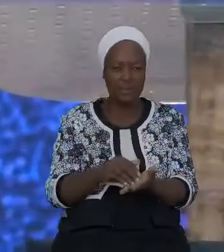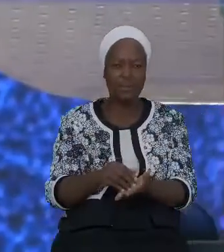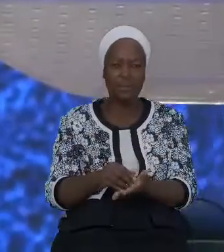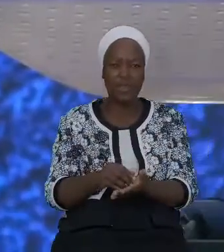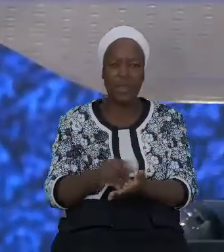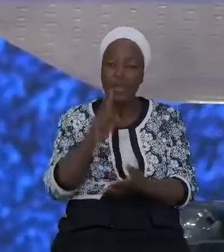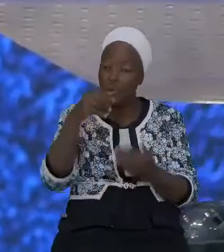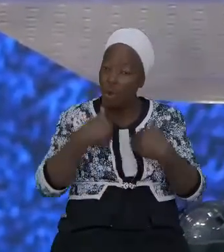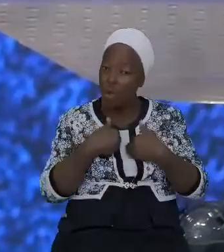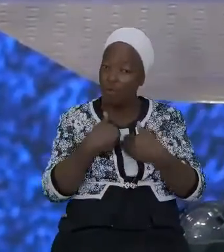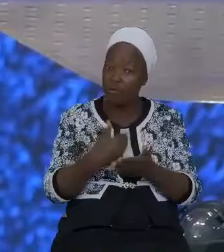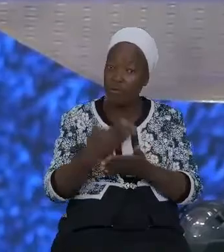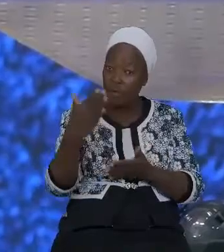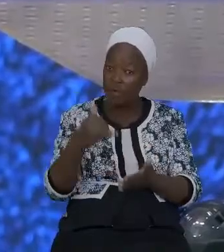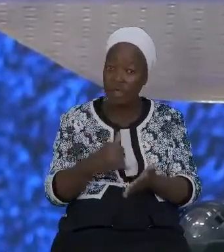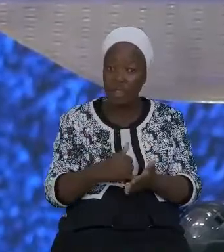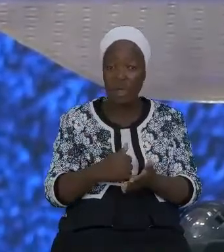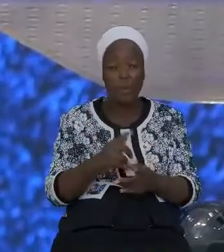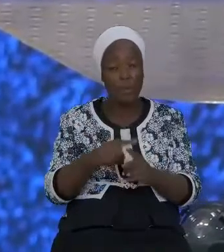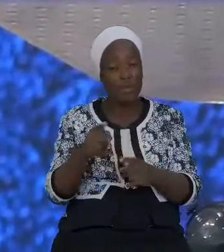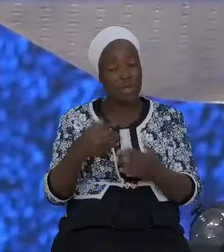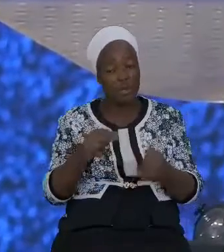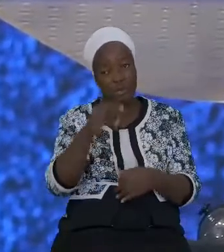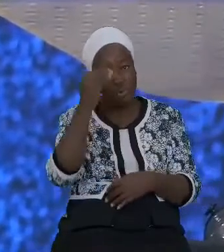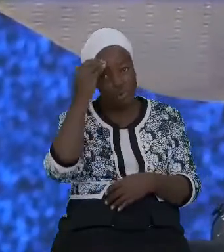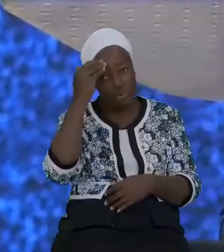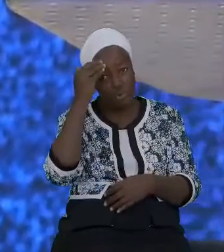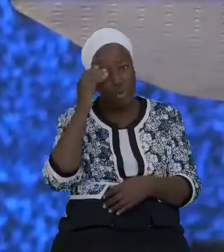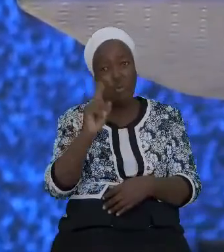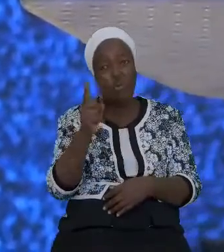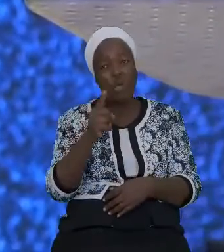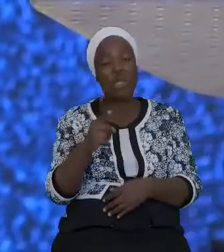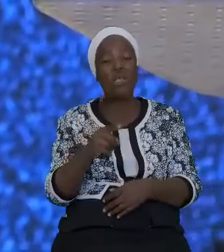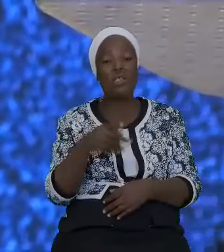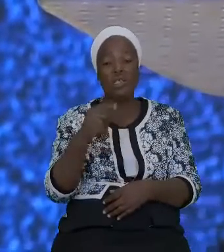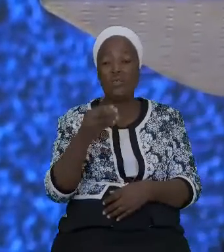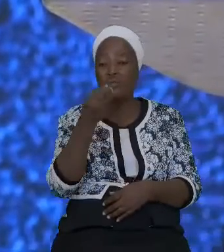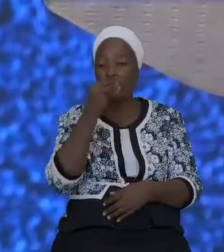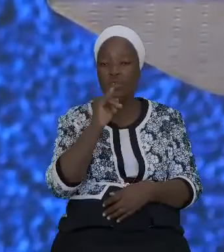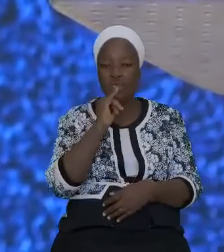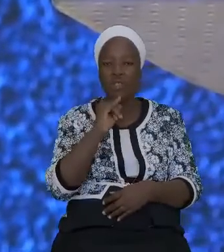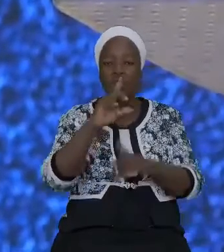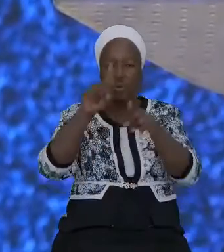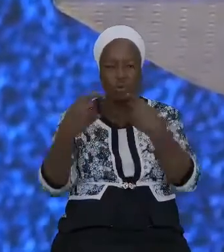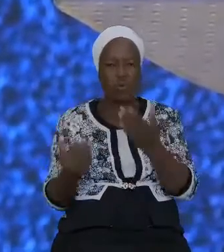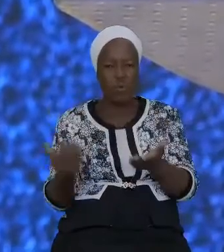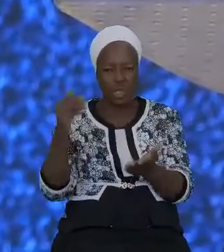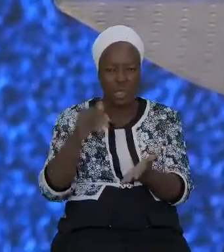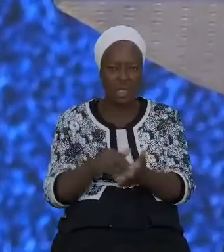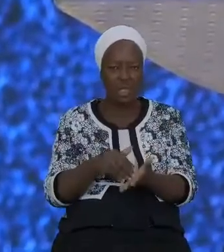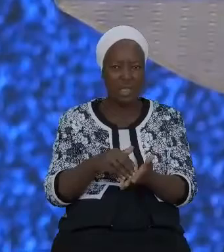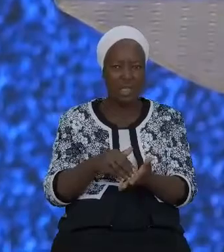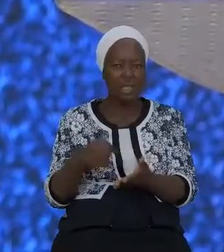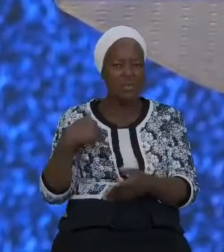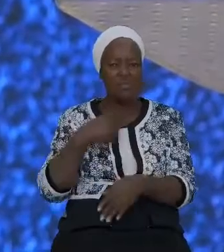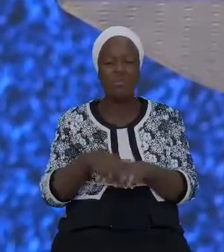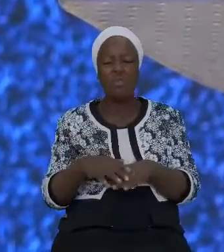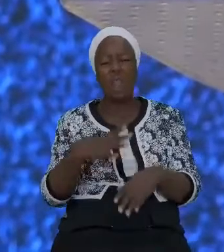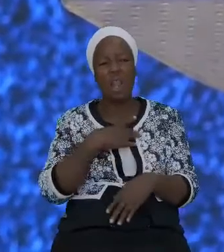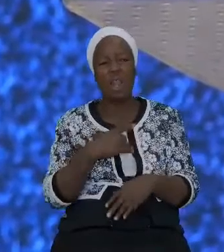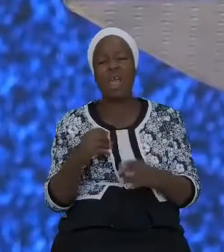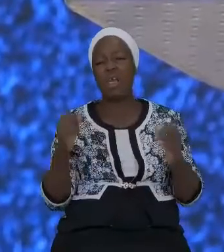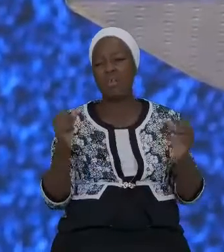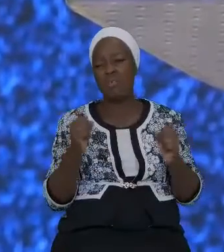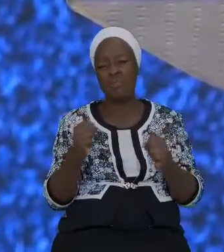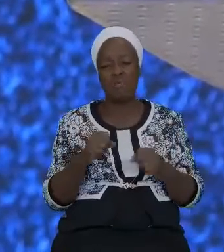You've got it before. Now you know where the food is. Go again. We don't like to go. That man spoke